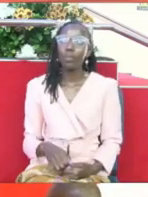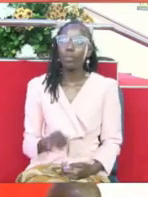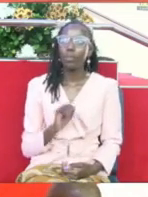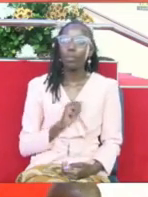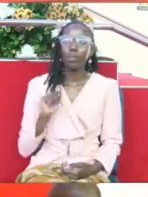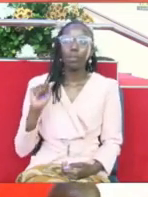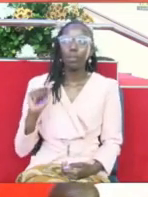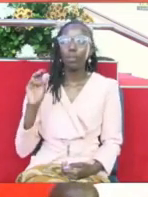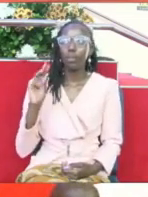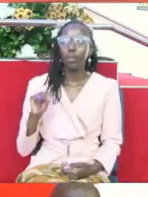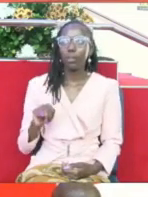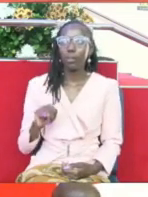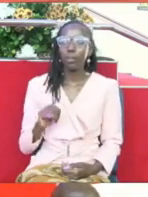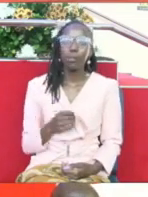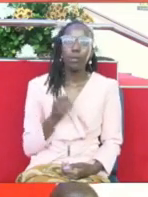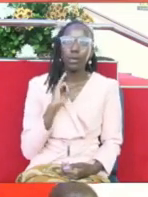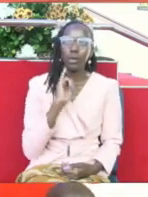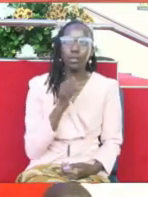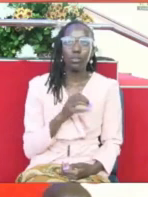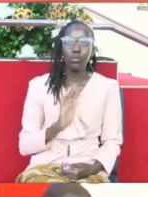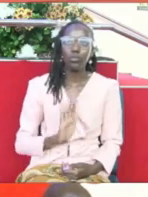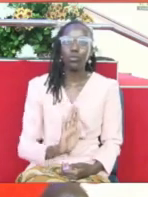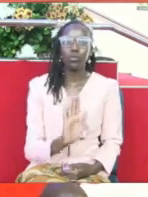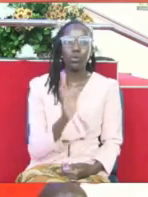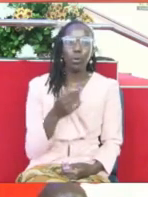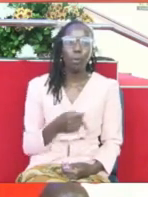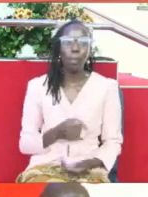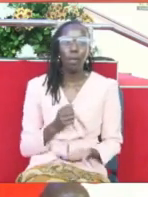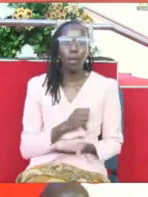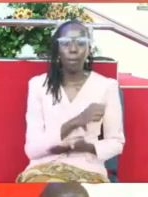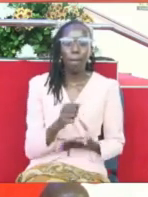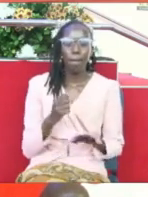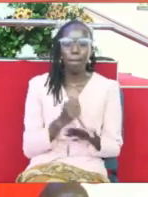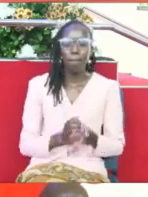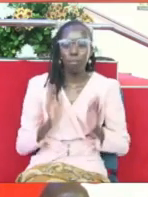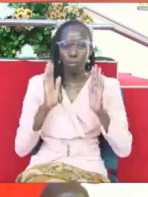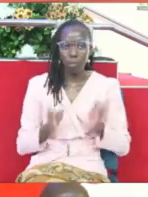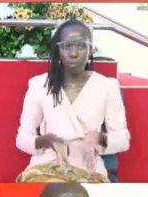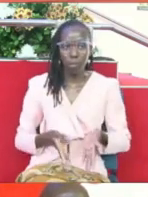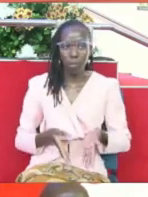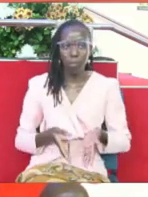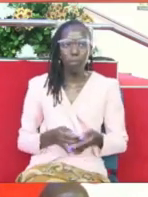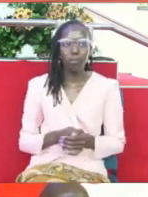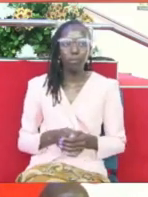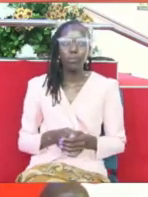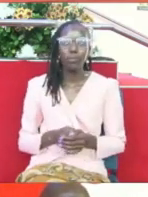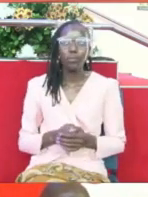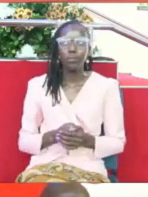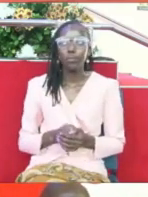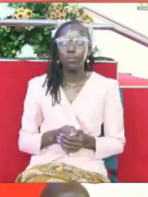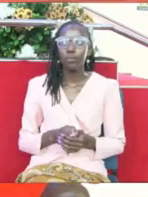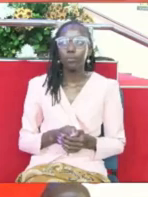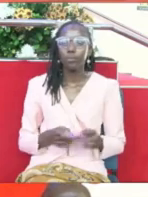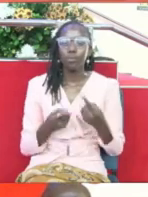asifiwe. And so you become totally convinced and persuaded. Na hivyo basi unashawishika kikamilifu. That because you